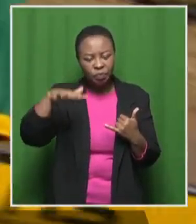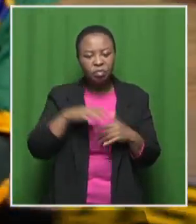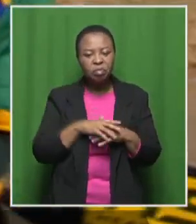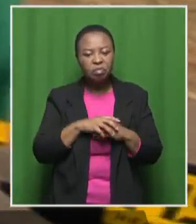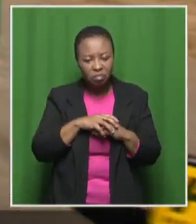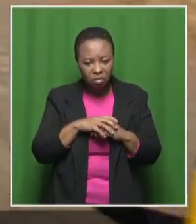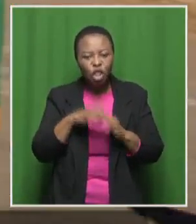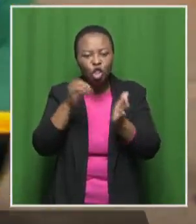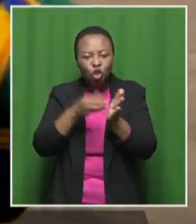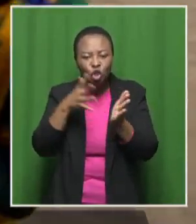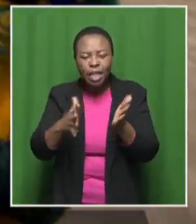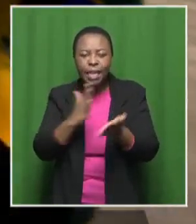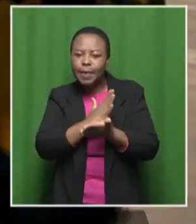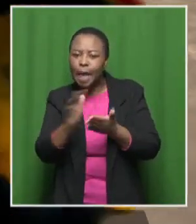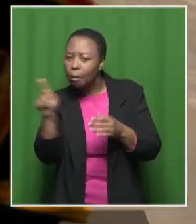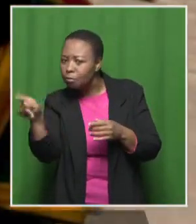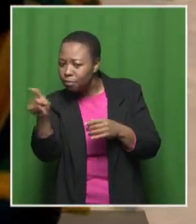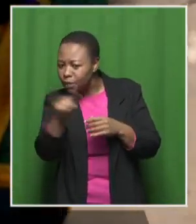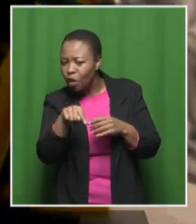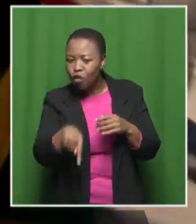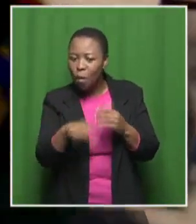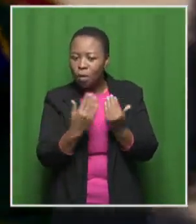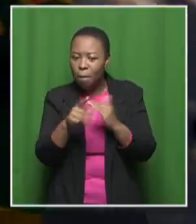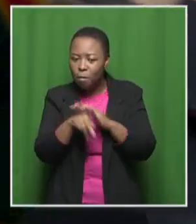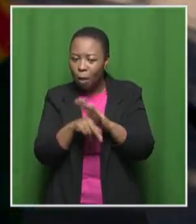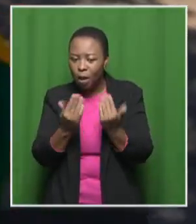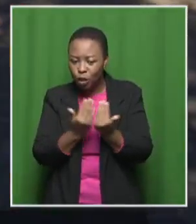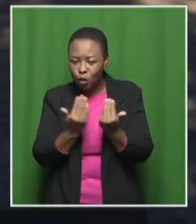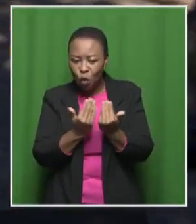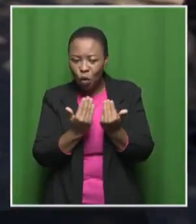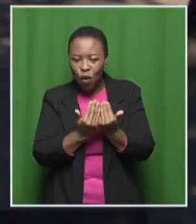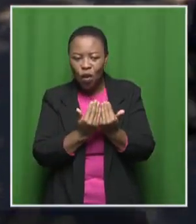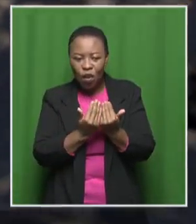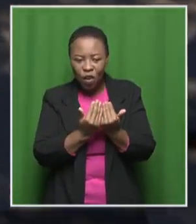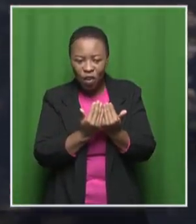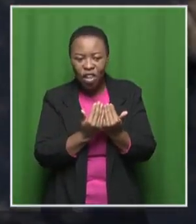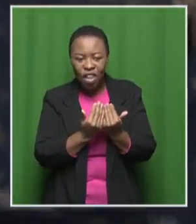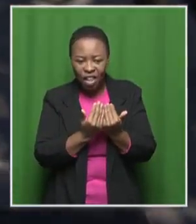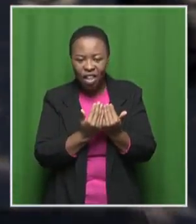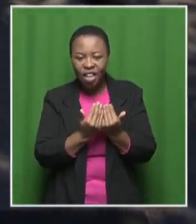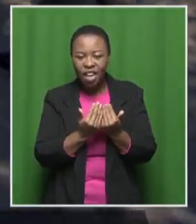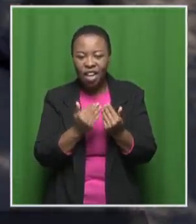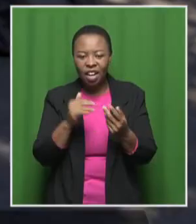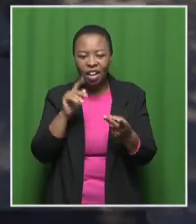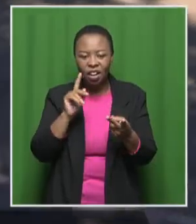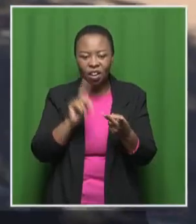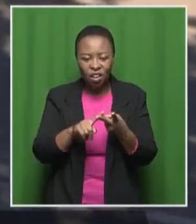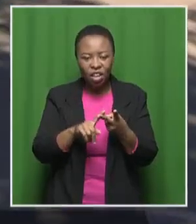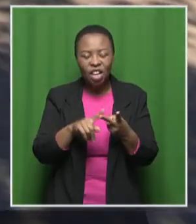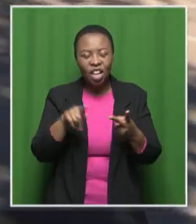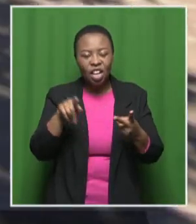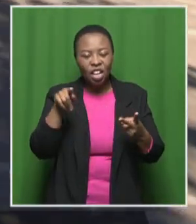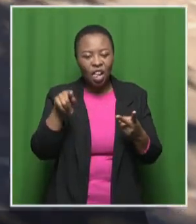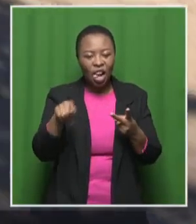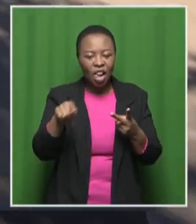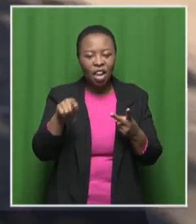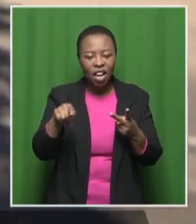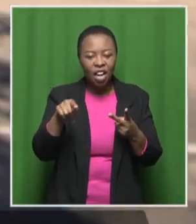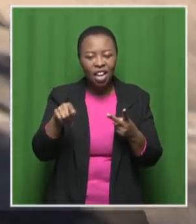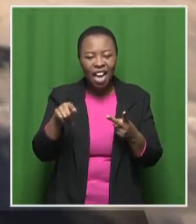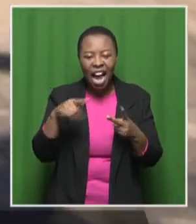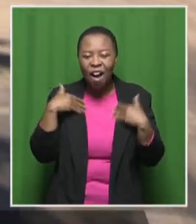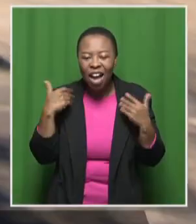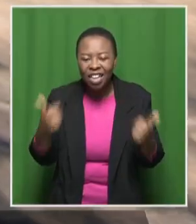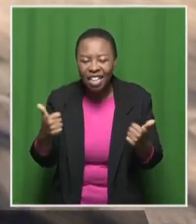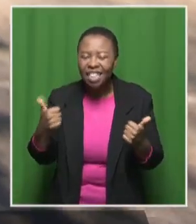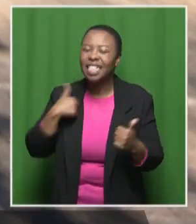the students from Newclare Primary School, and we're moving into the shade. Yo, Lamar. Hello, how are you? What it do, Lamar? I'm